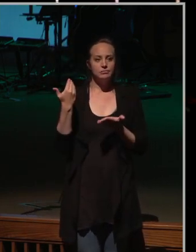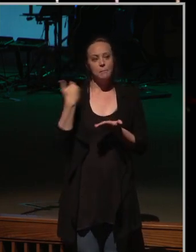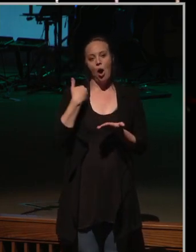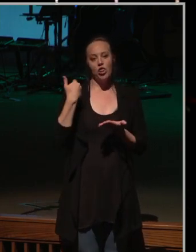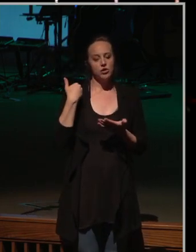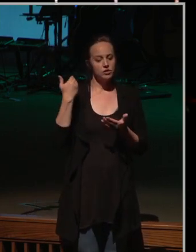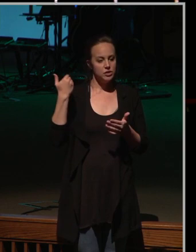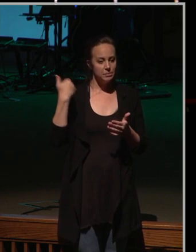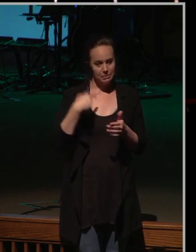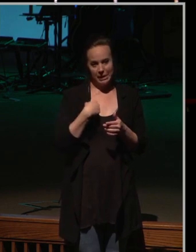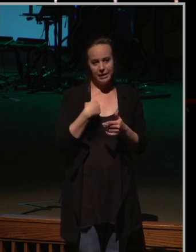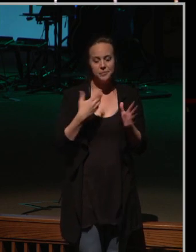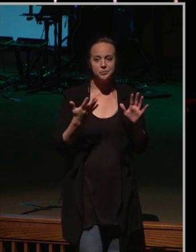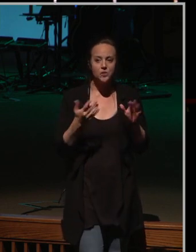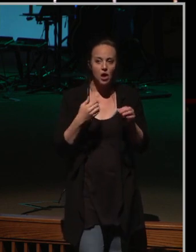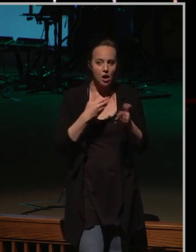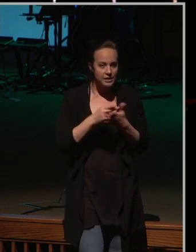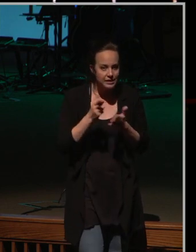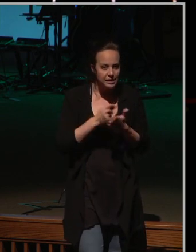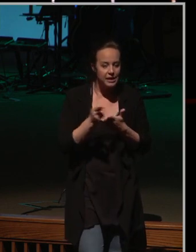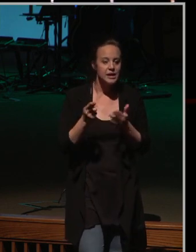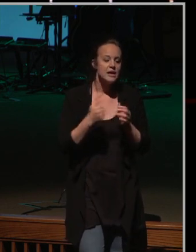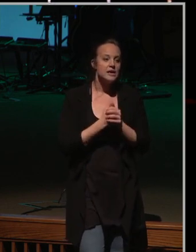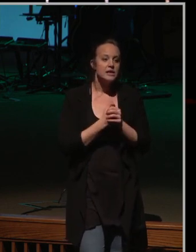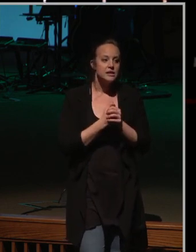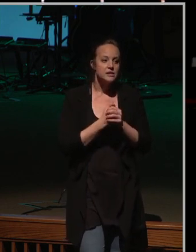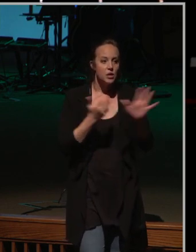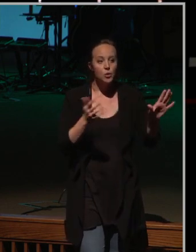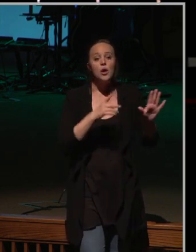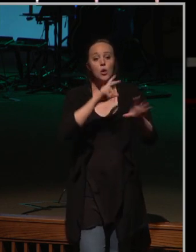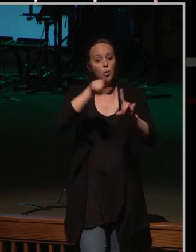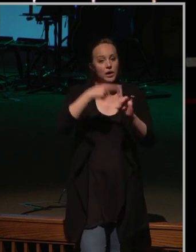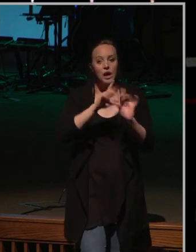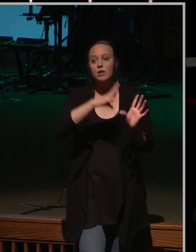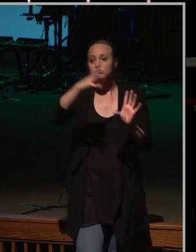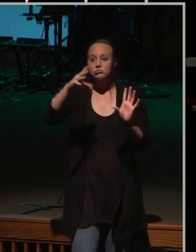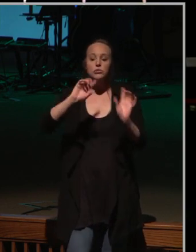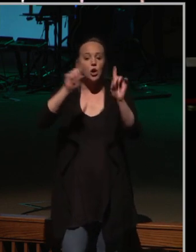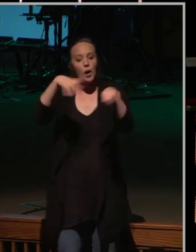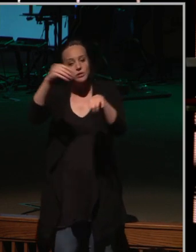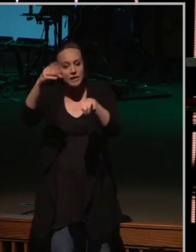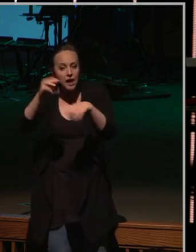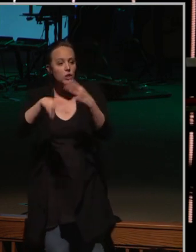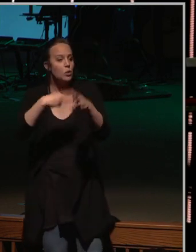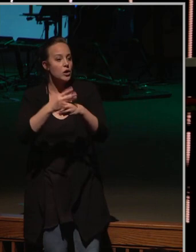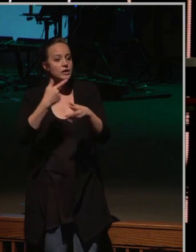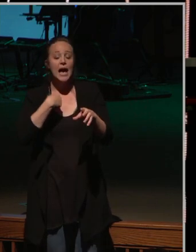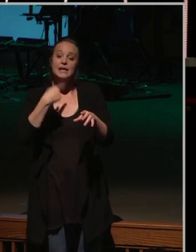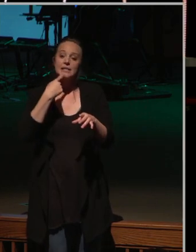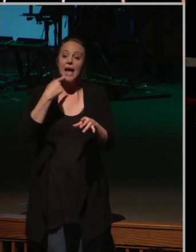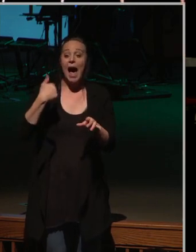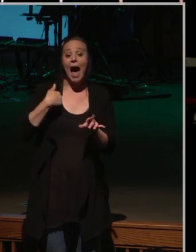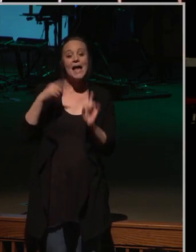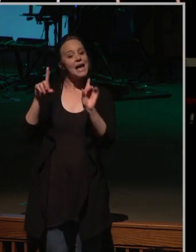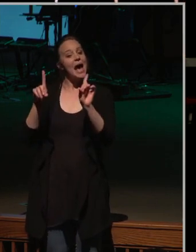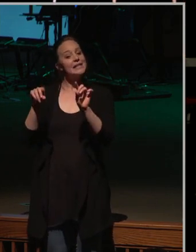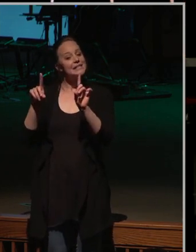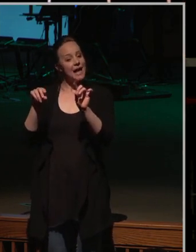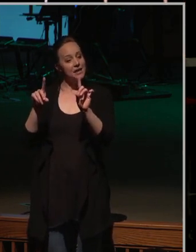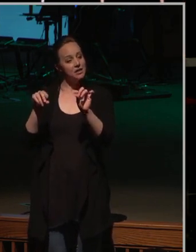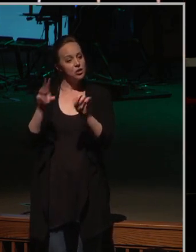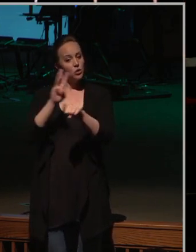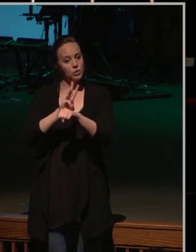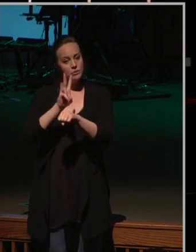I attend Woodman Valley Chapel, which is true. But man, I wish we could say, I am Woodman Valley